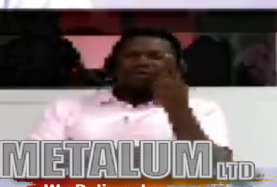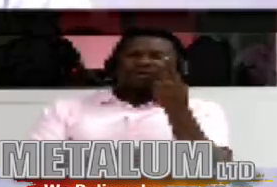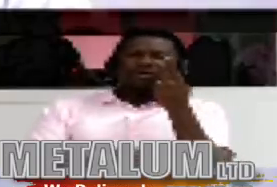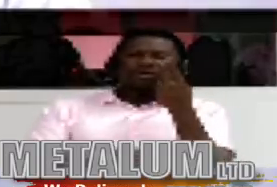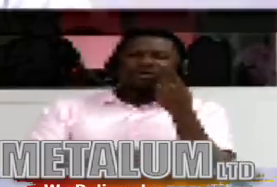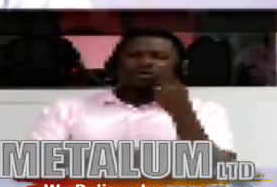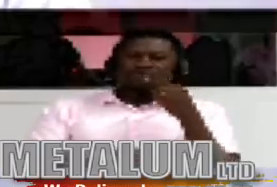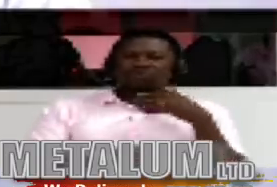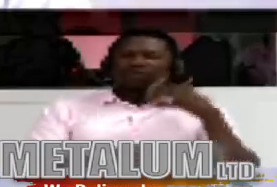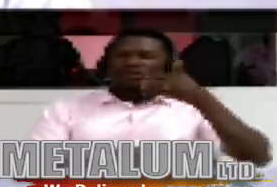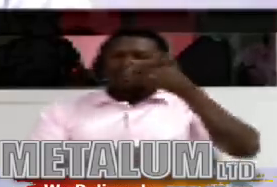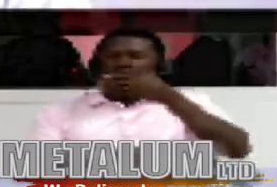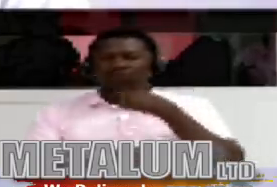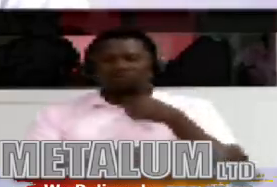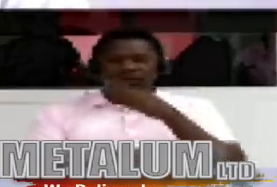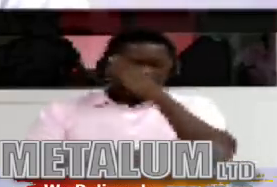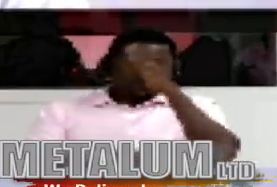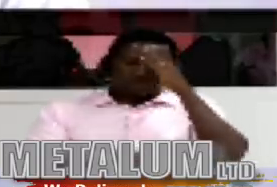be Brikama Police Station.